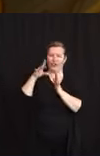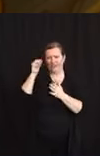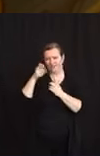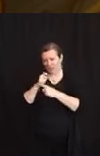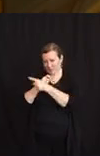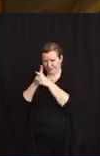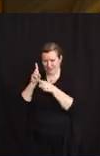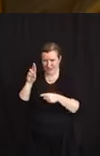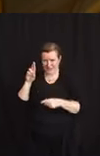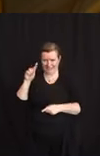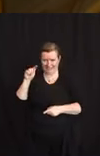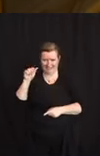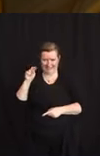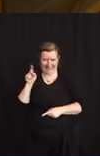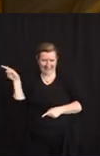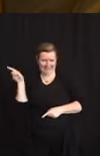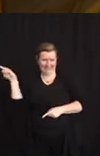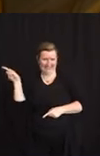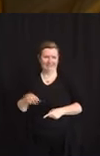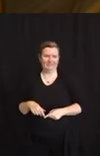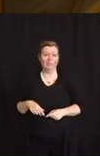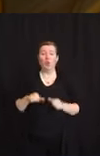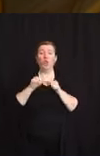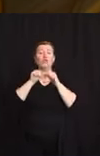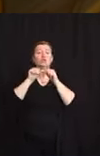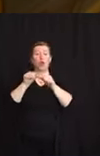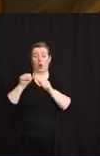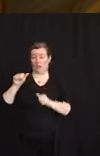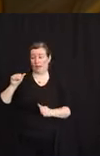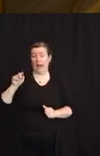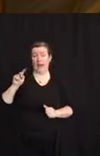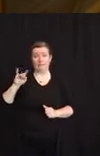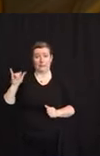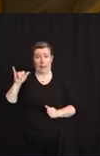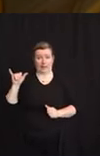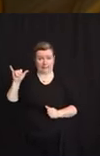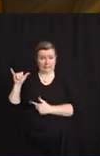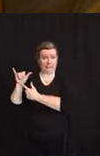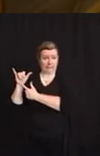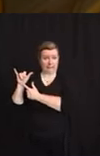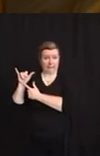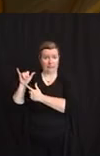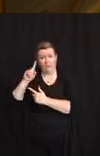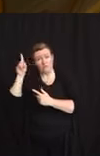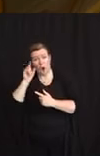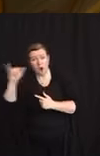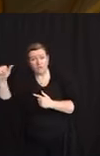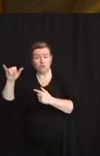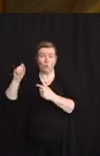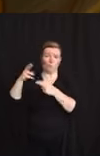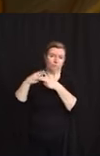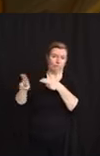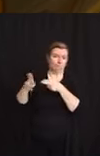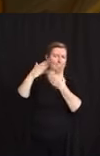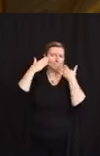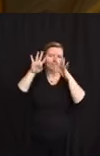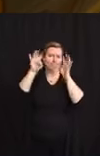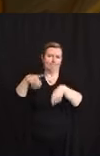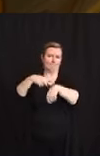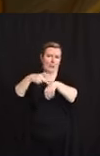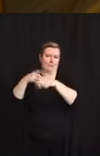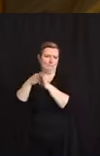they don't know how long the antibodies last. However, while we're developing the testing strategy with Dr. Tan and the